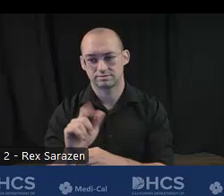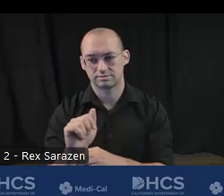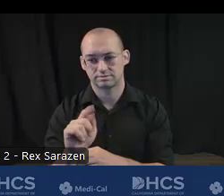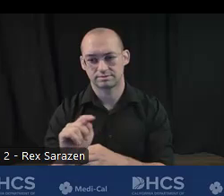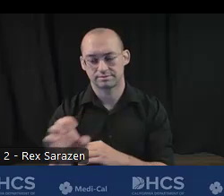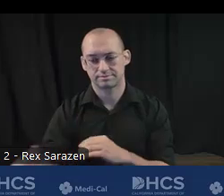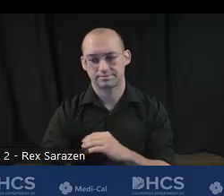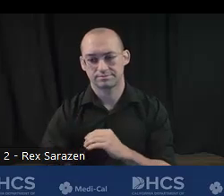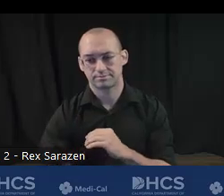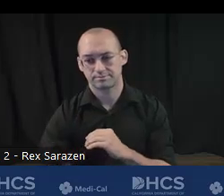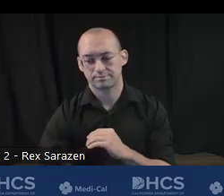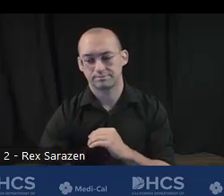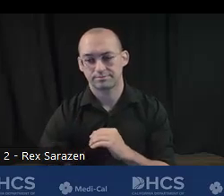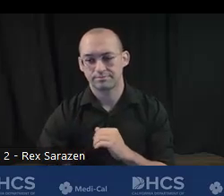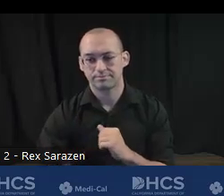CDPH,